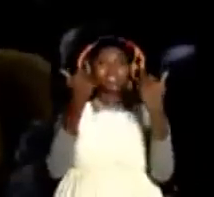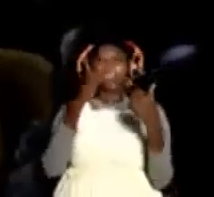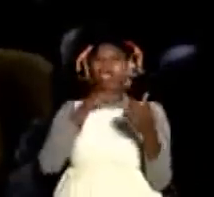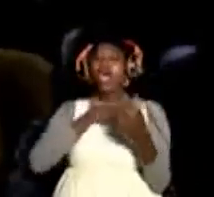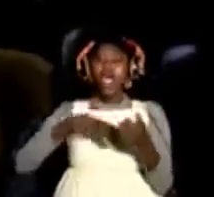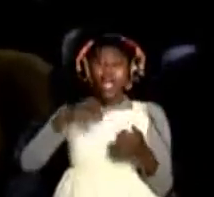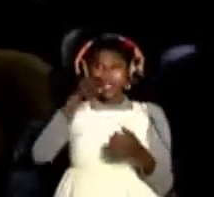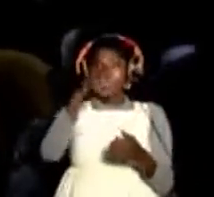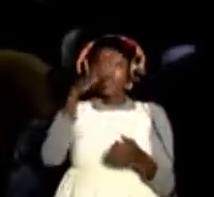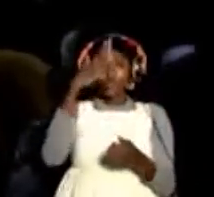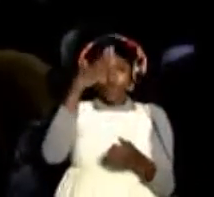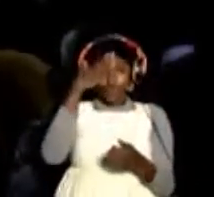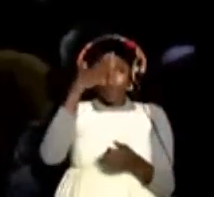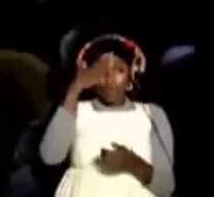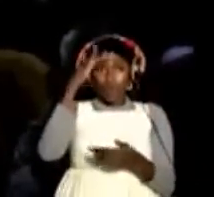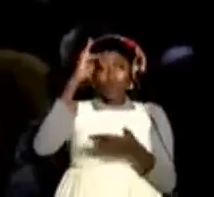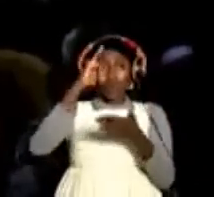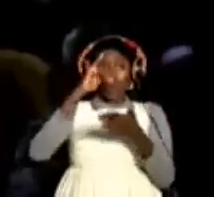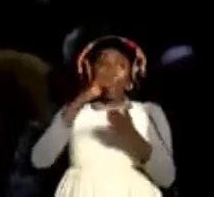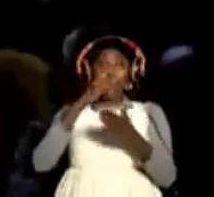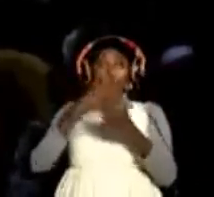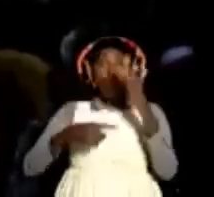And you know God is saying,